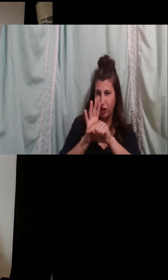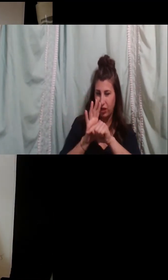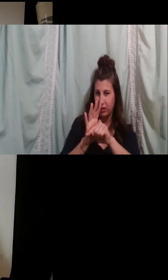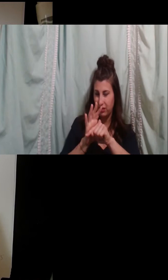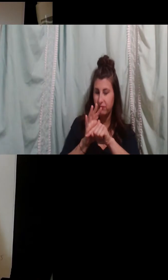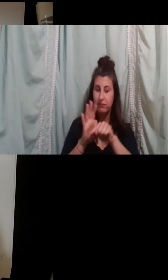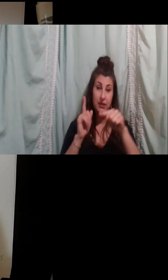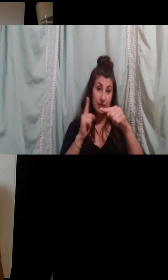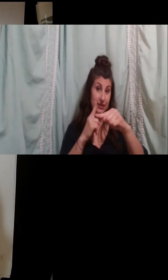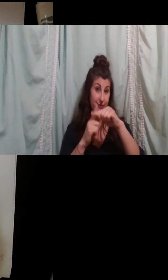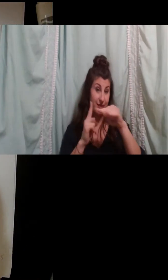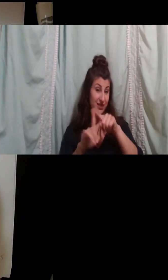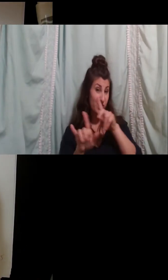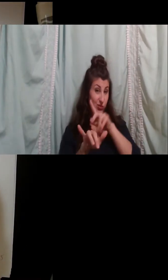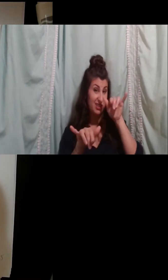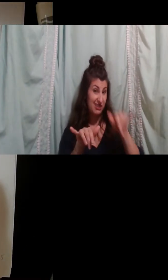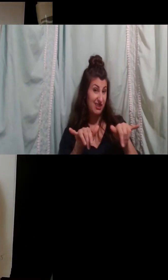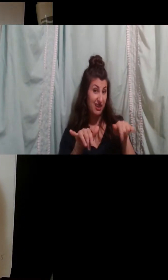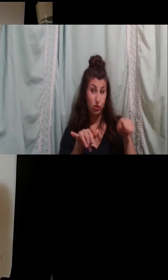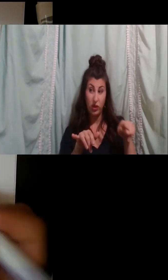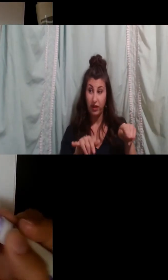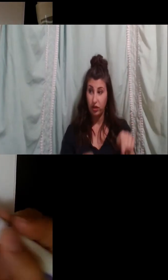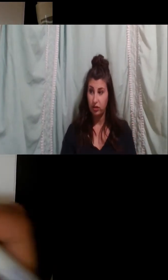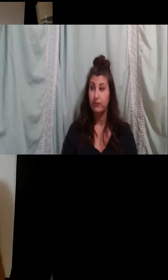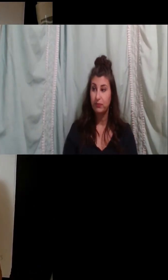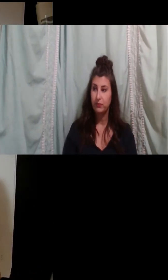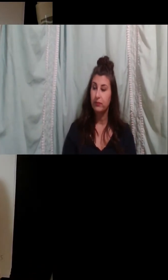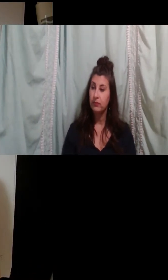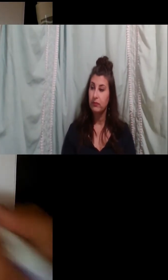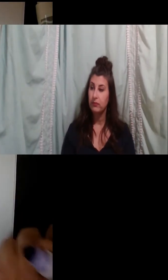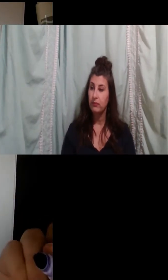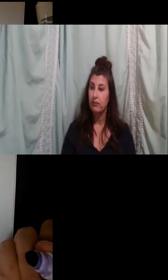positive or negative? Positive, so it's going to stay on bottom.